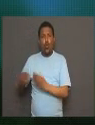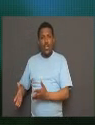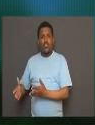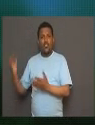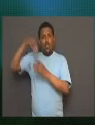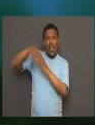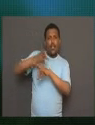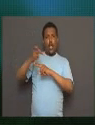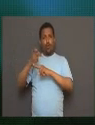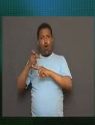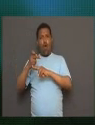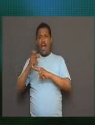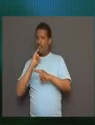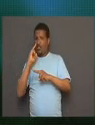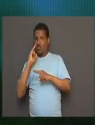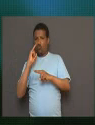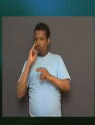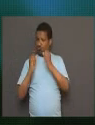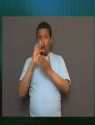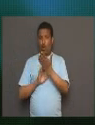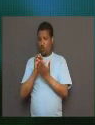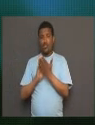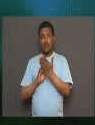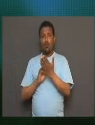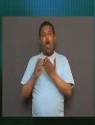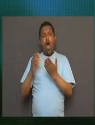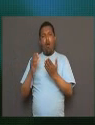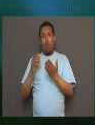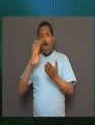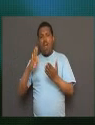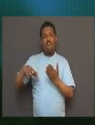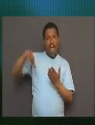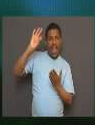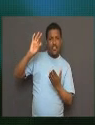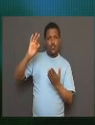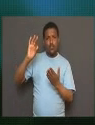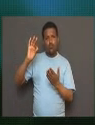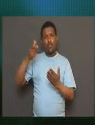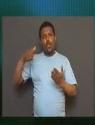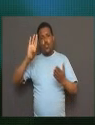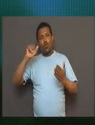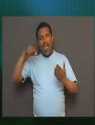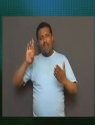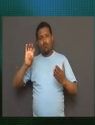students in Dire Dawa is computed by finding the square root of